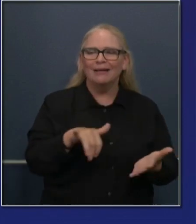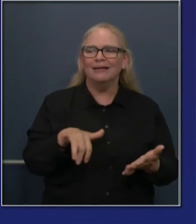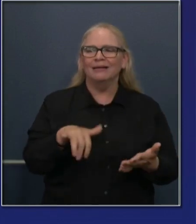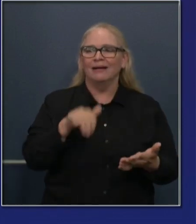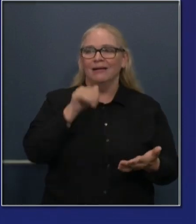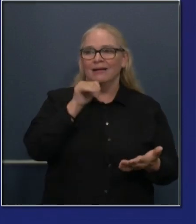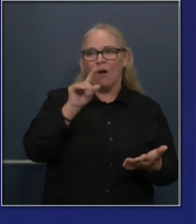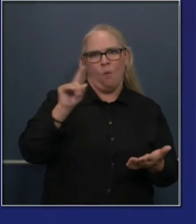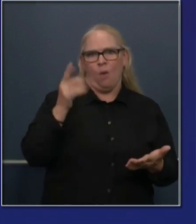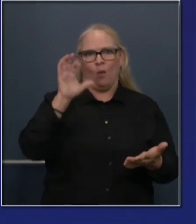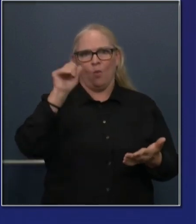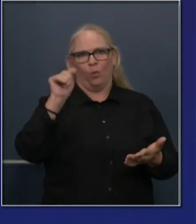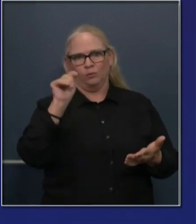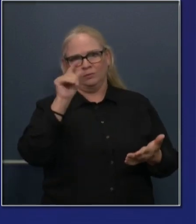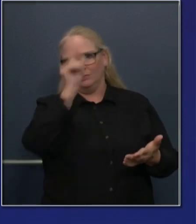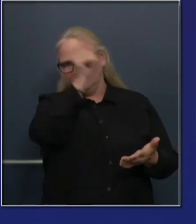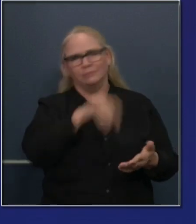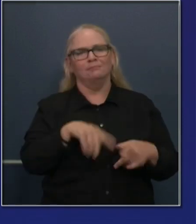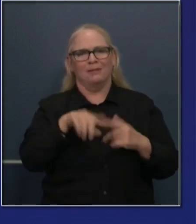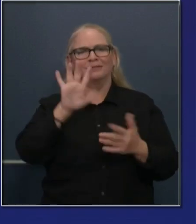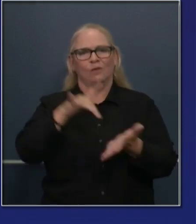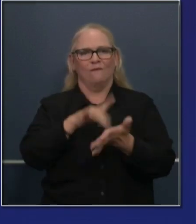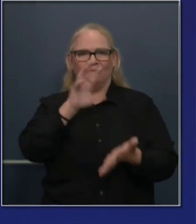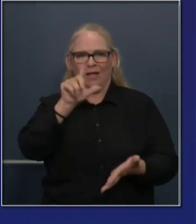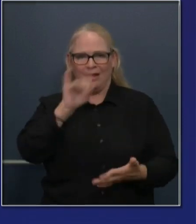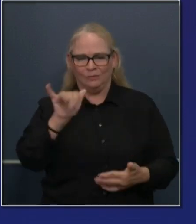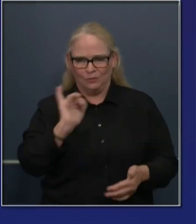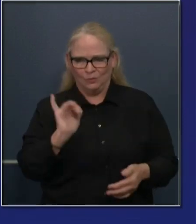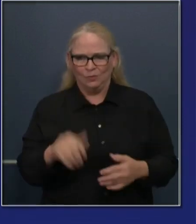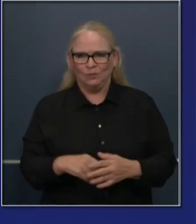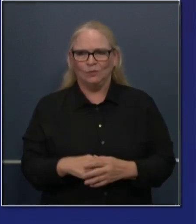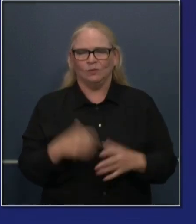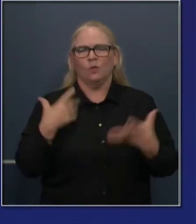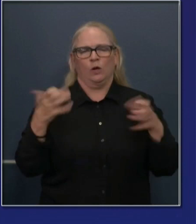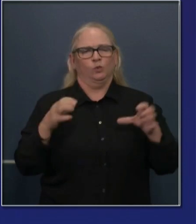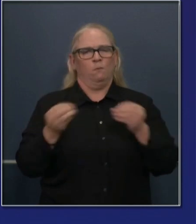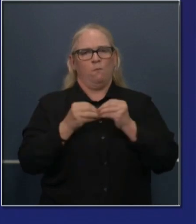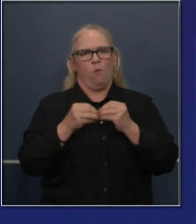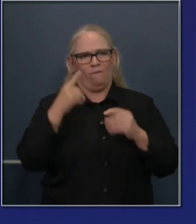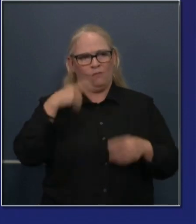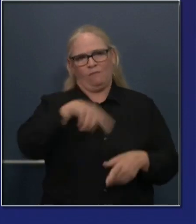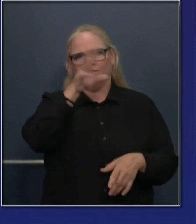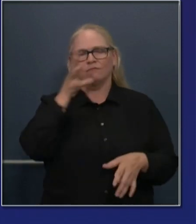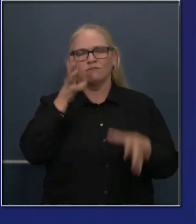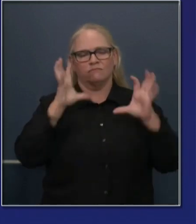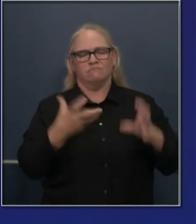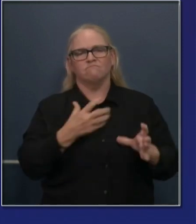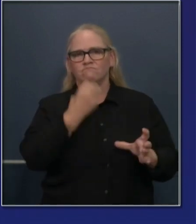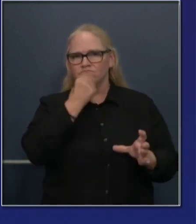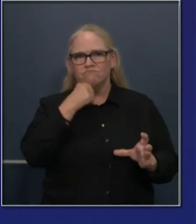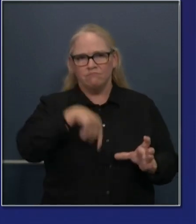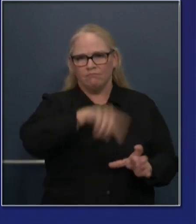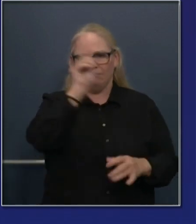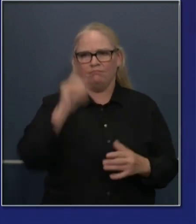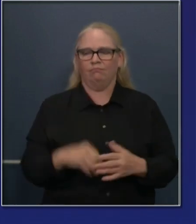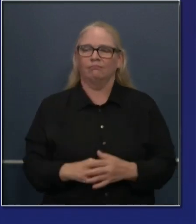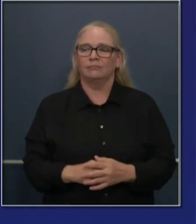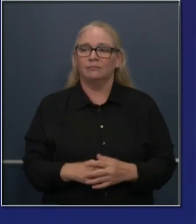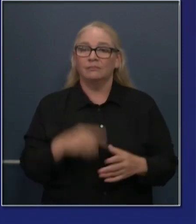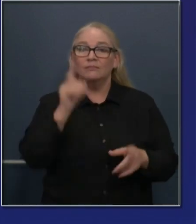state of California. And that's something else we'll be doing. And I can't press upon you more. When you go to the grocery